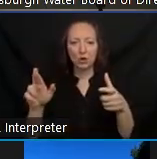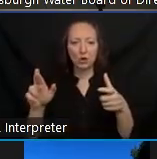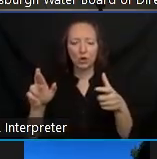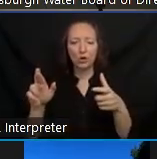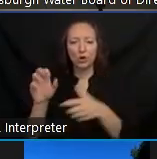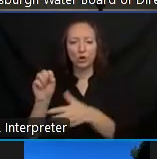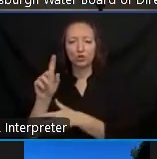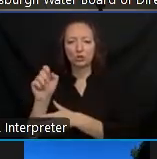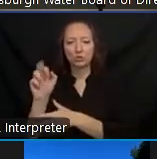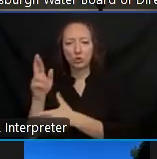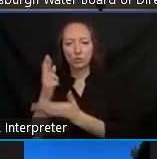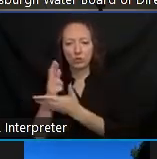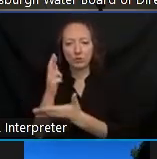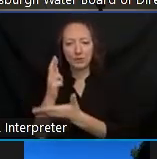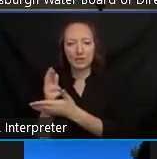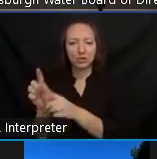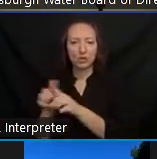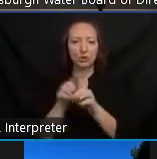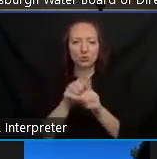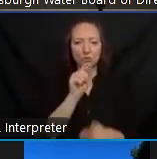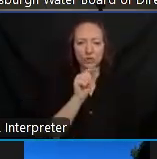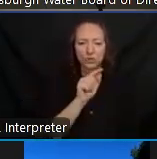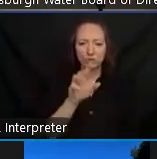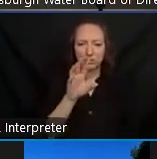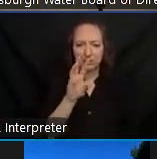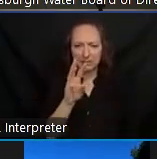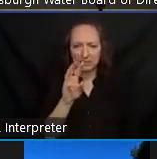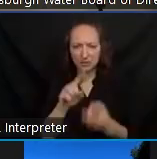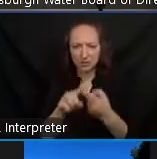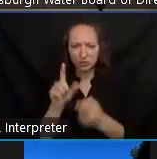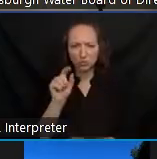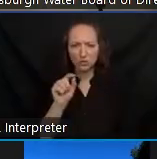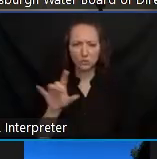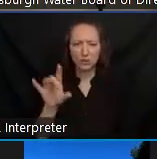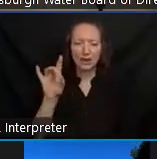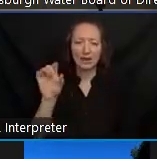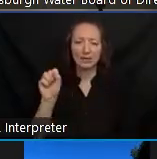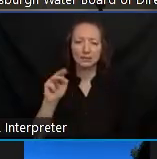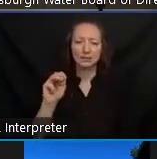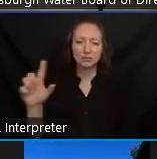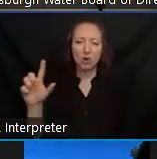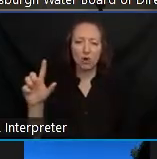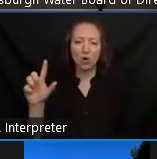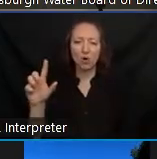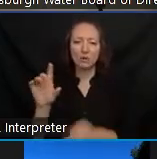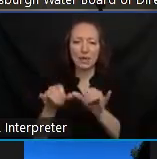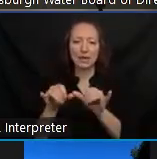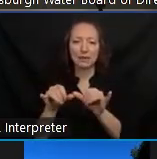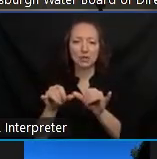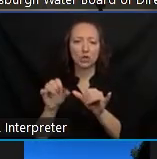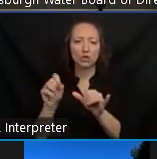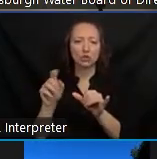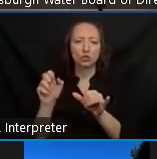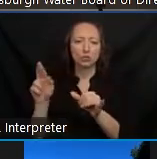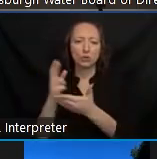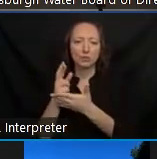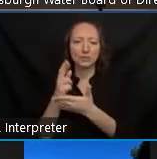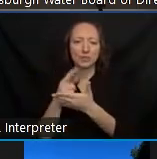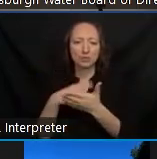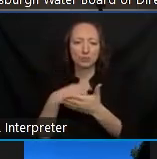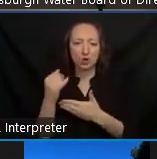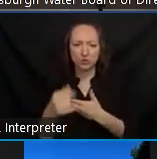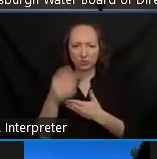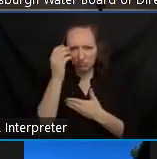small diameter sewer rehabilitation projects. And just to give a flavor of context to this, back